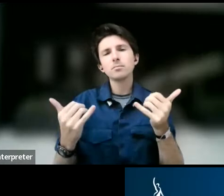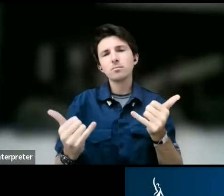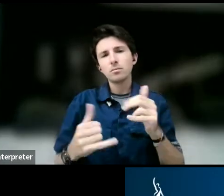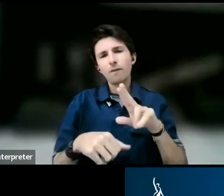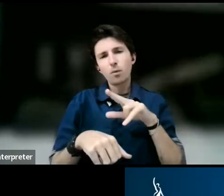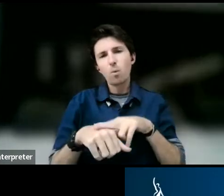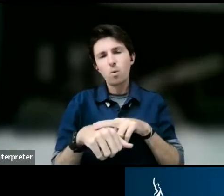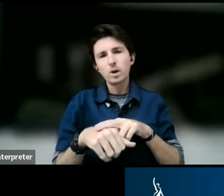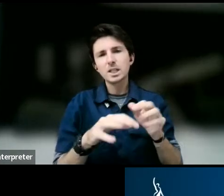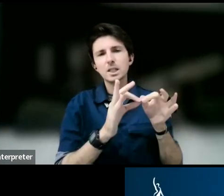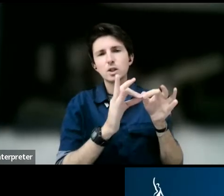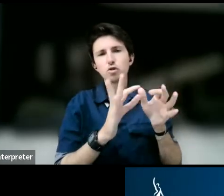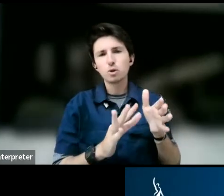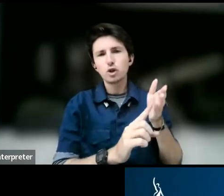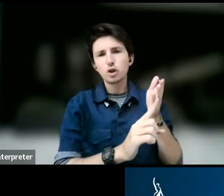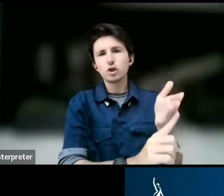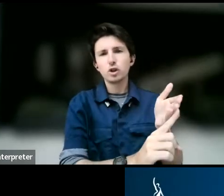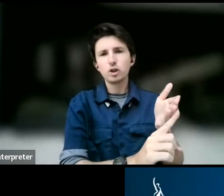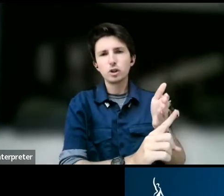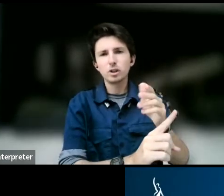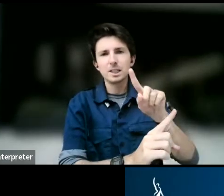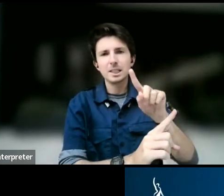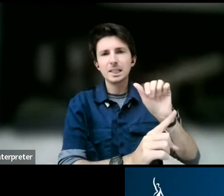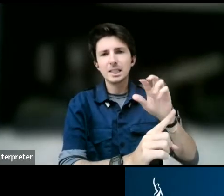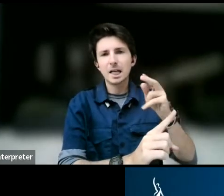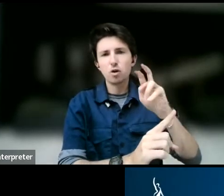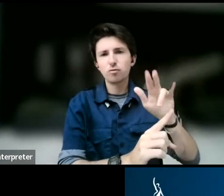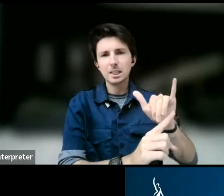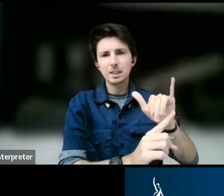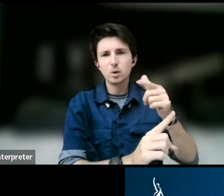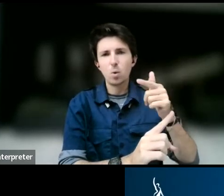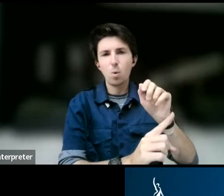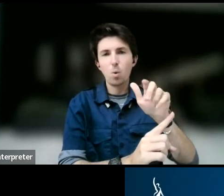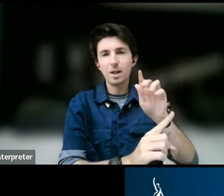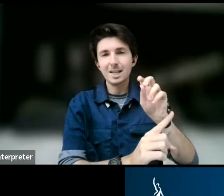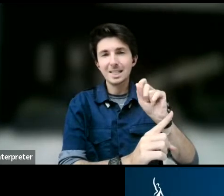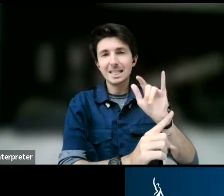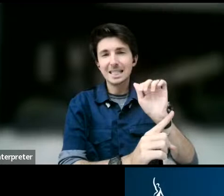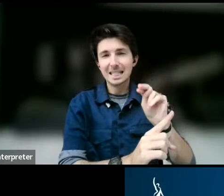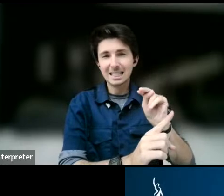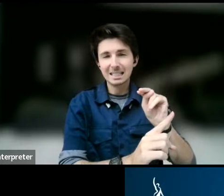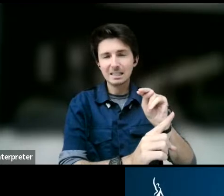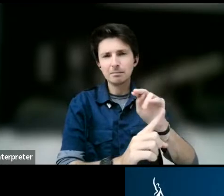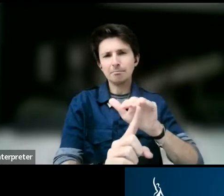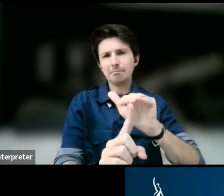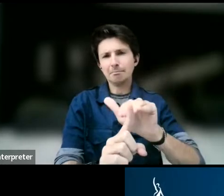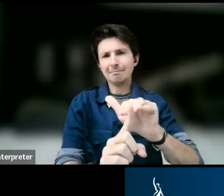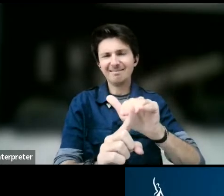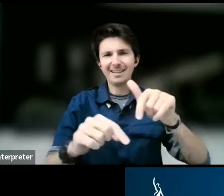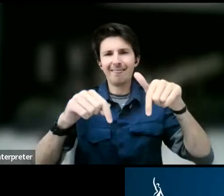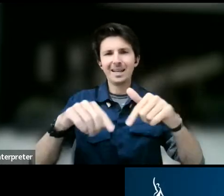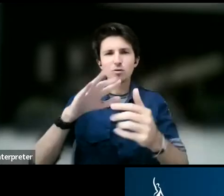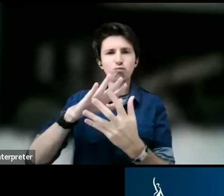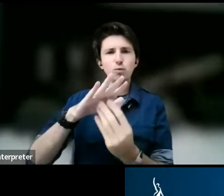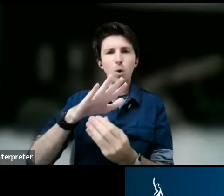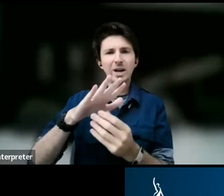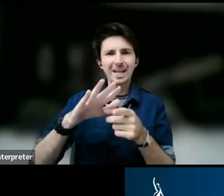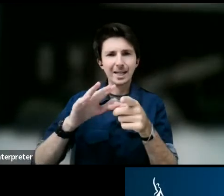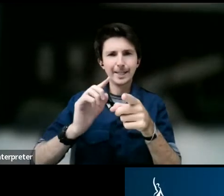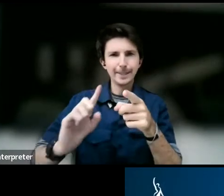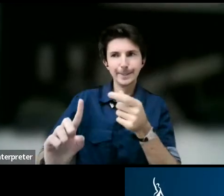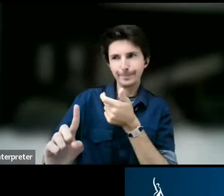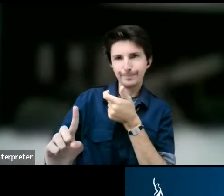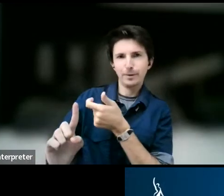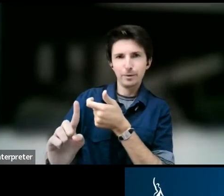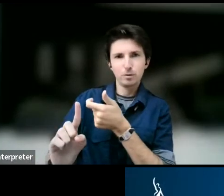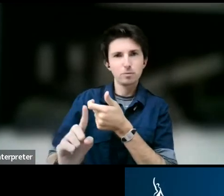today Zachary Goldstein. As a reminder, today's program is being recorded and you can watch the replay right here on SAG-AFTRA's YouTube